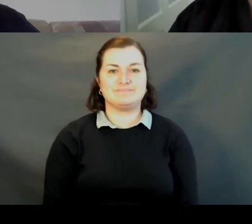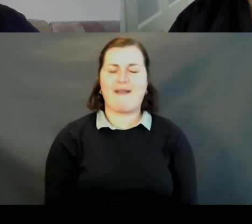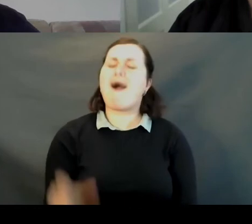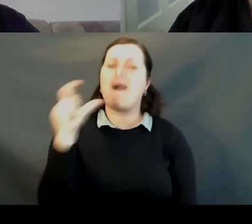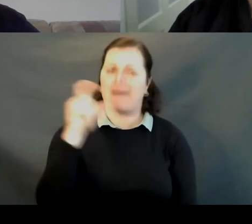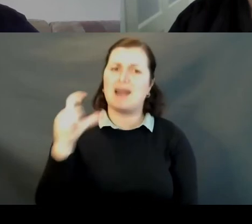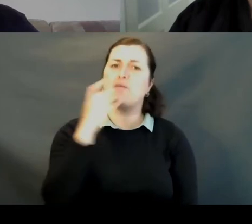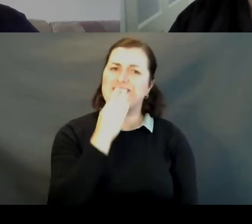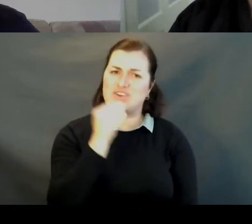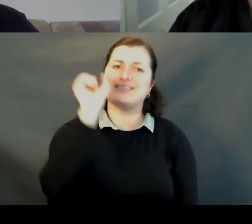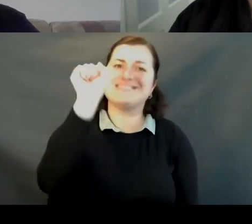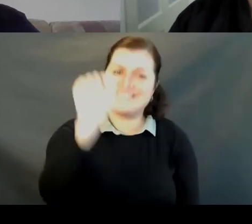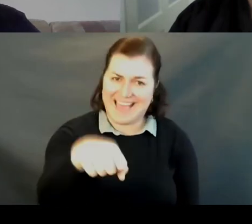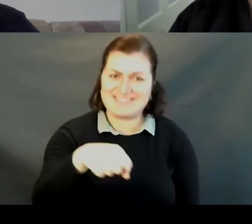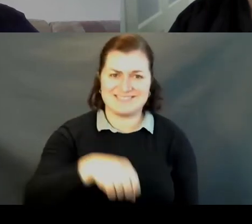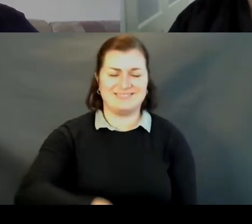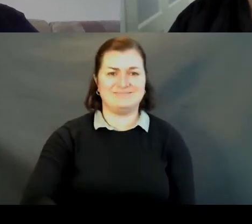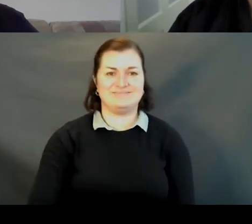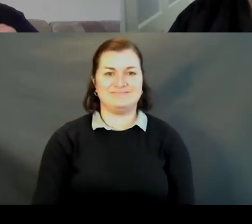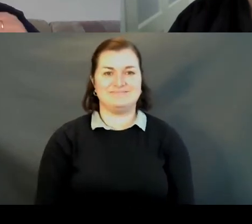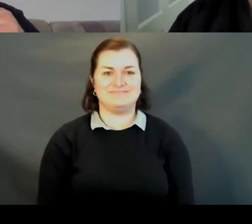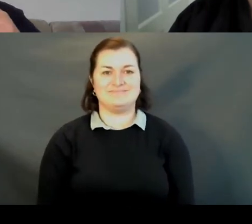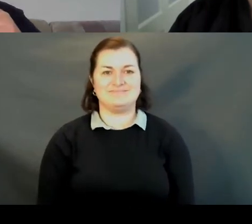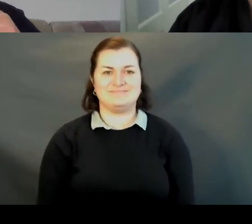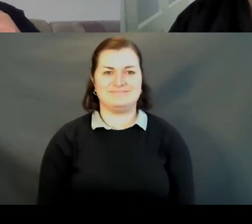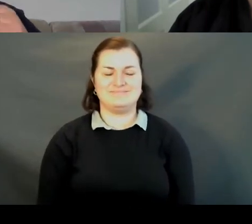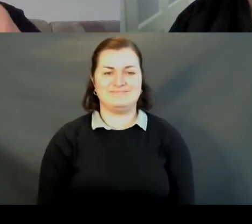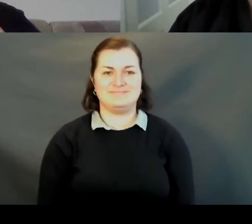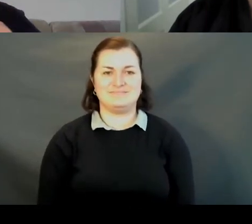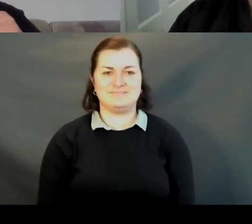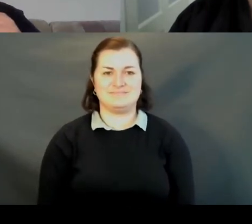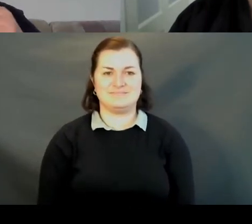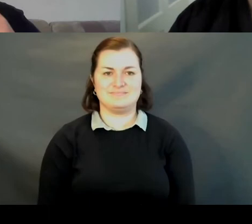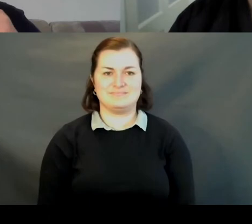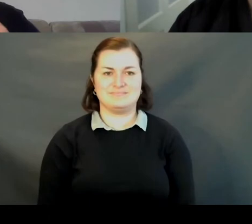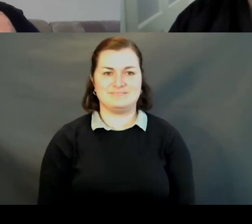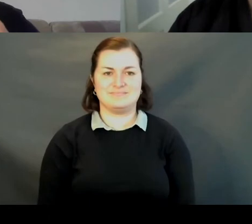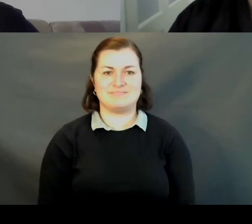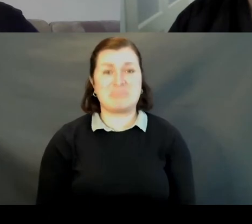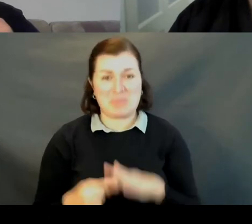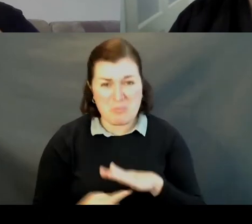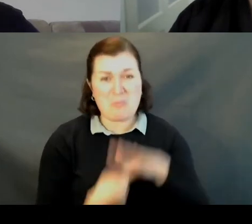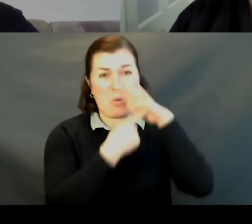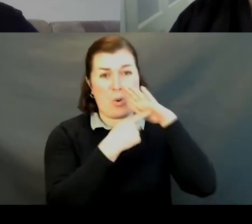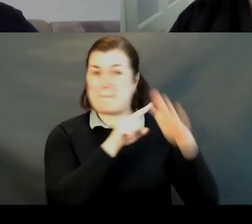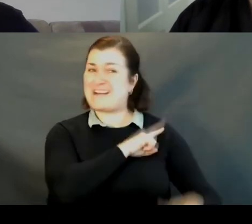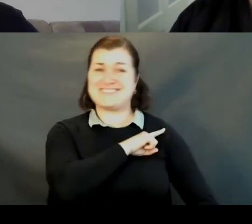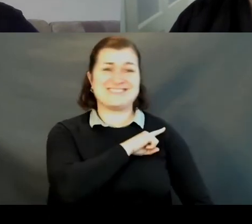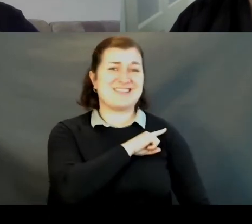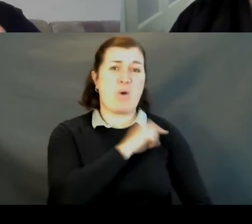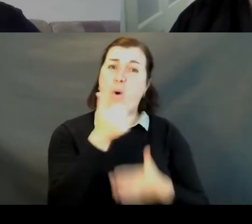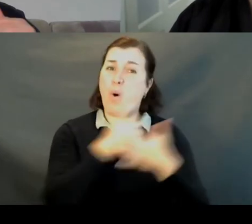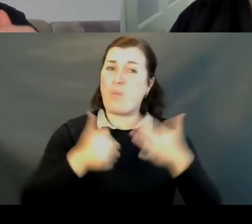so. I sort of stress this because this is something that always, always comes up. There's always a